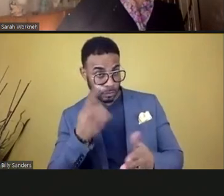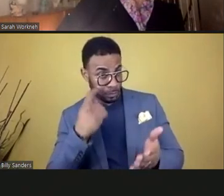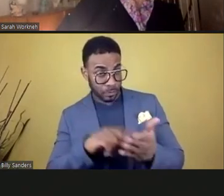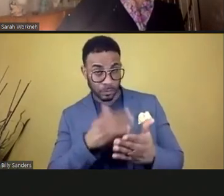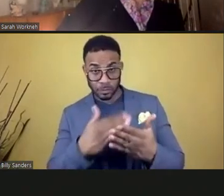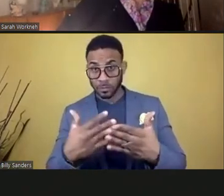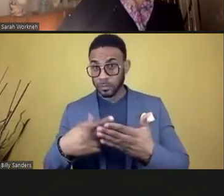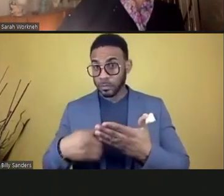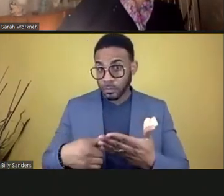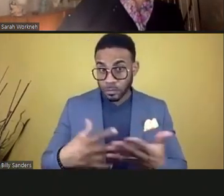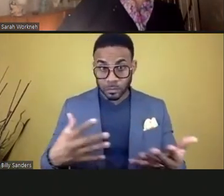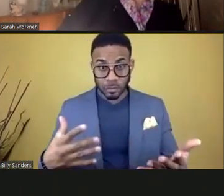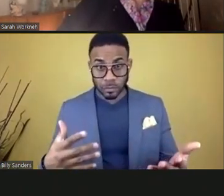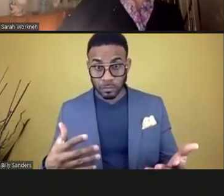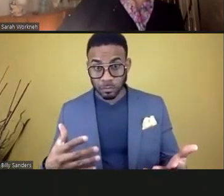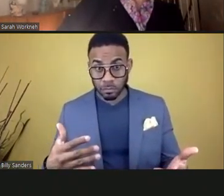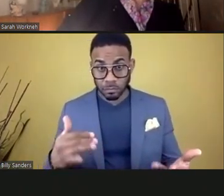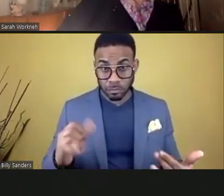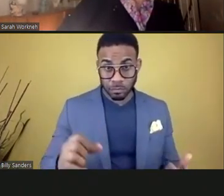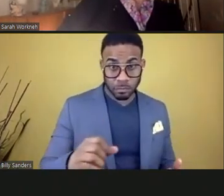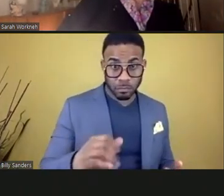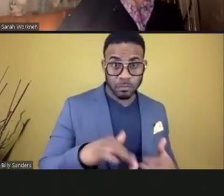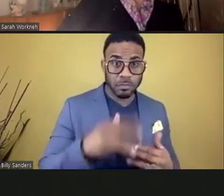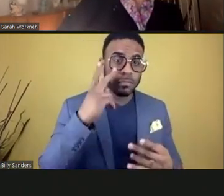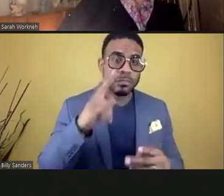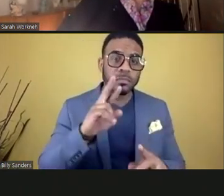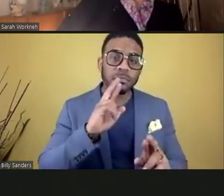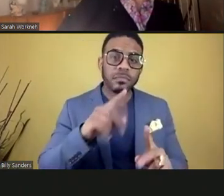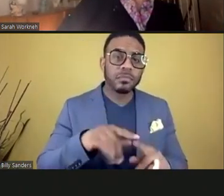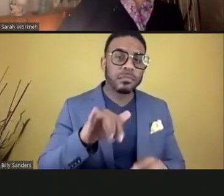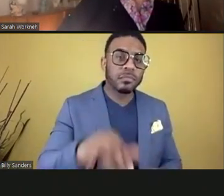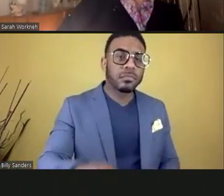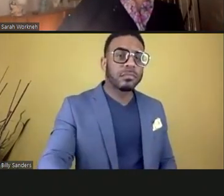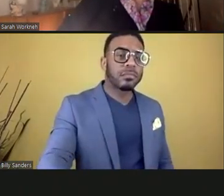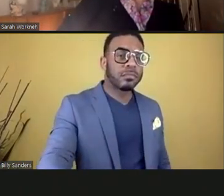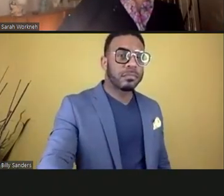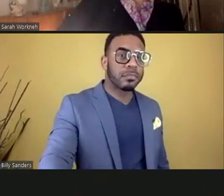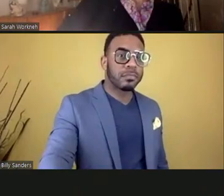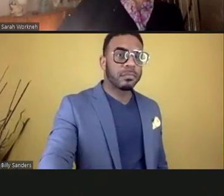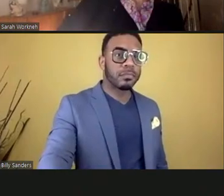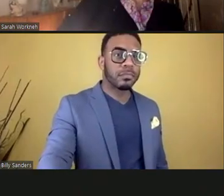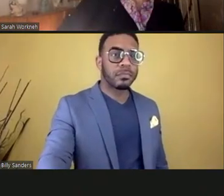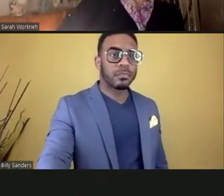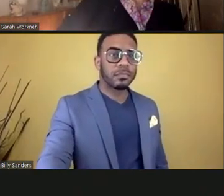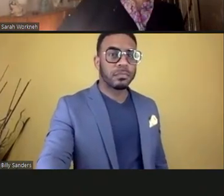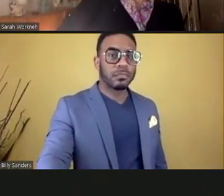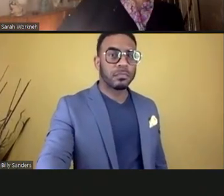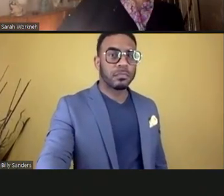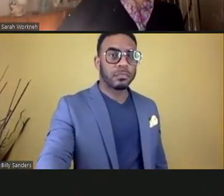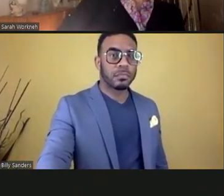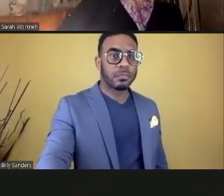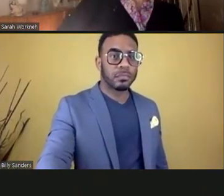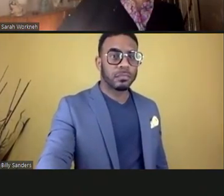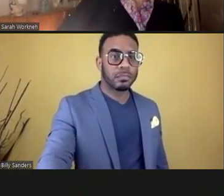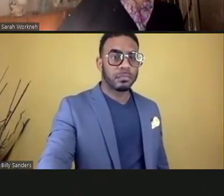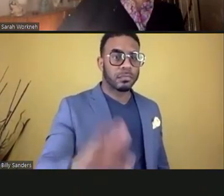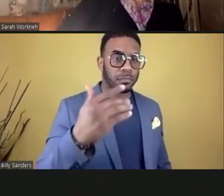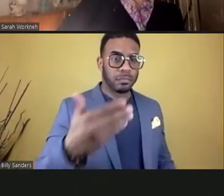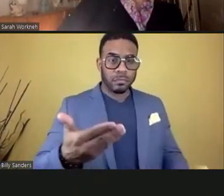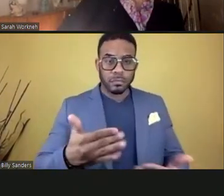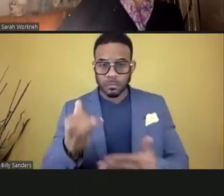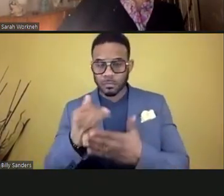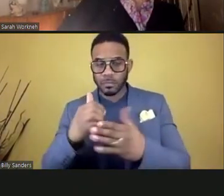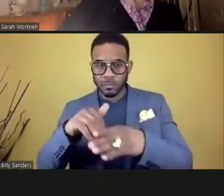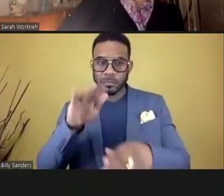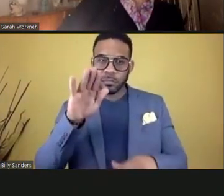And how do you see your responsibilities in terms of inviting this artist